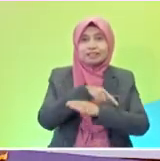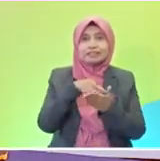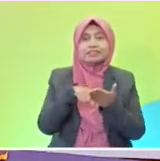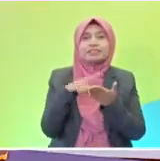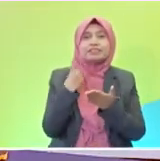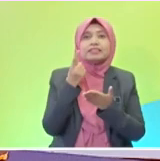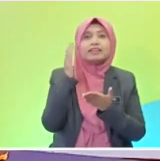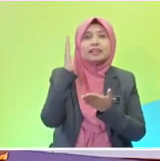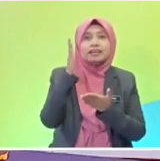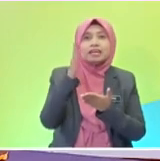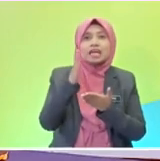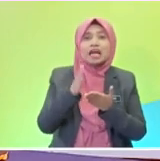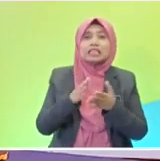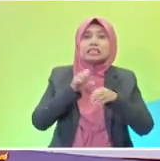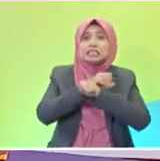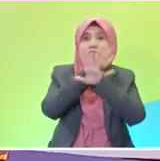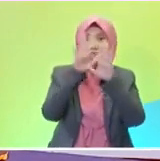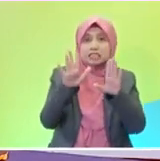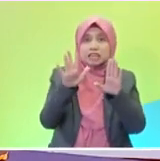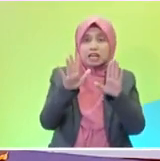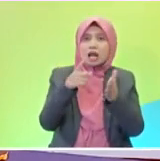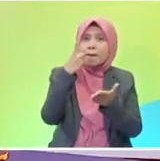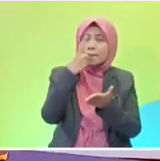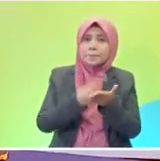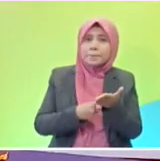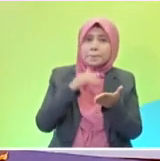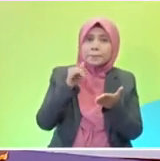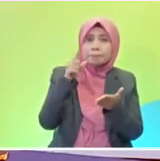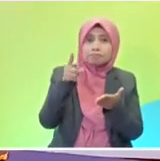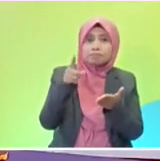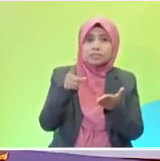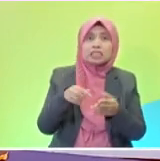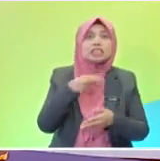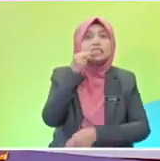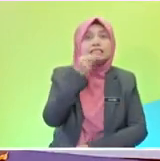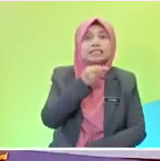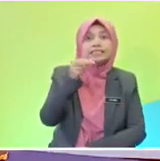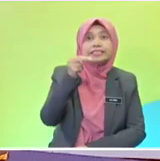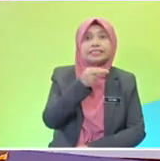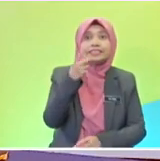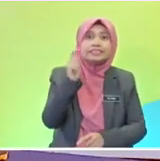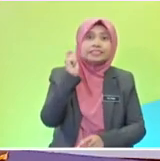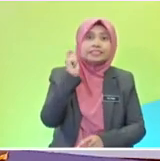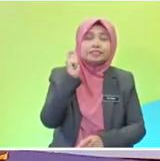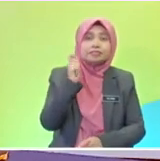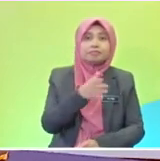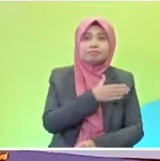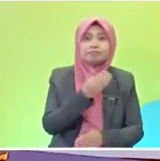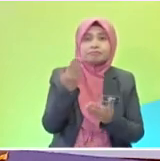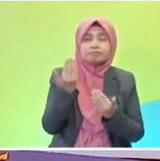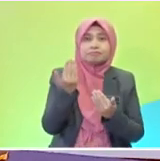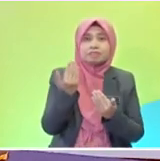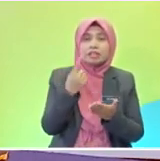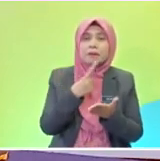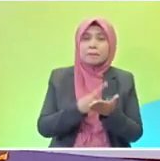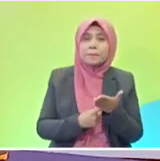today, perhaps you can explain, just now you were singing and you were thinking about a certain thing perhaps, and what has